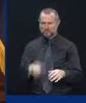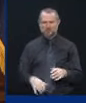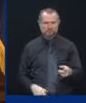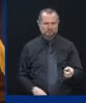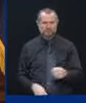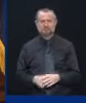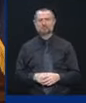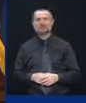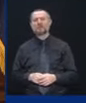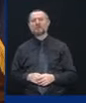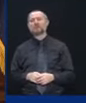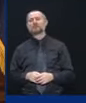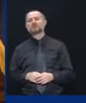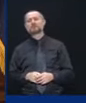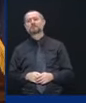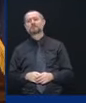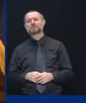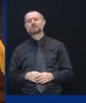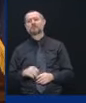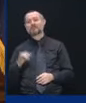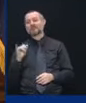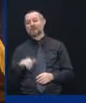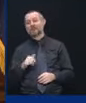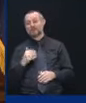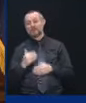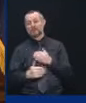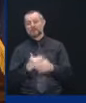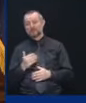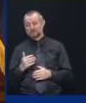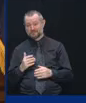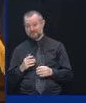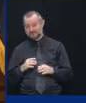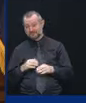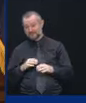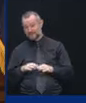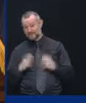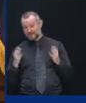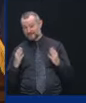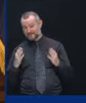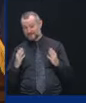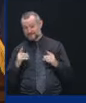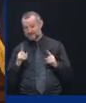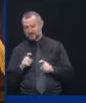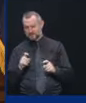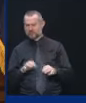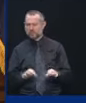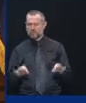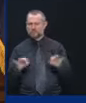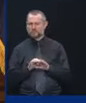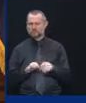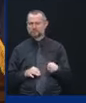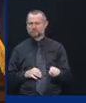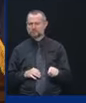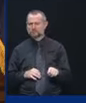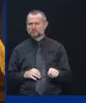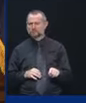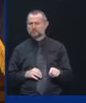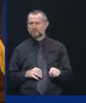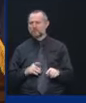reopening with testing is going to be the key. Do you have a time frame for that,